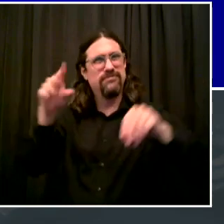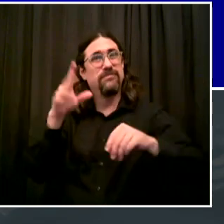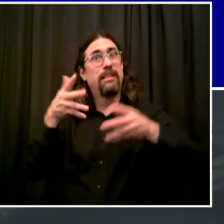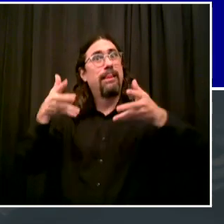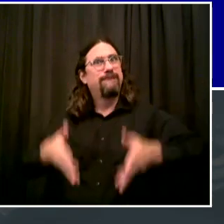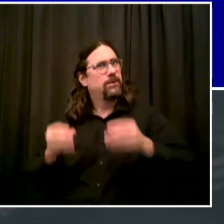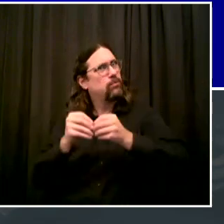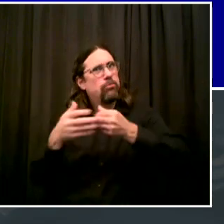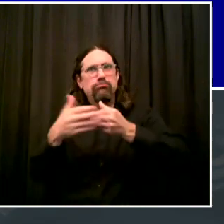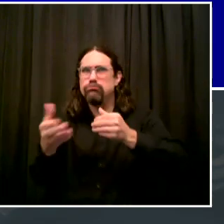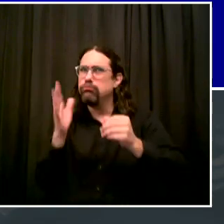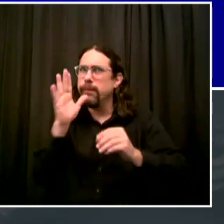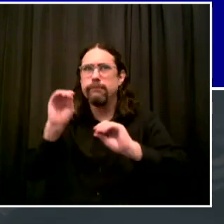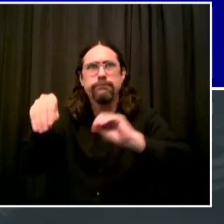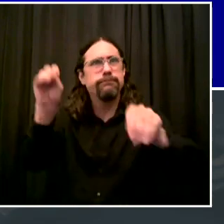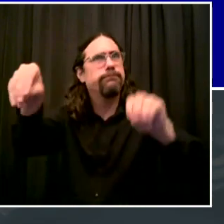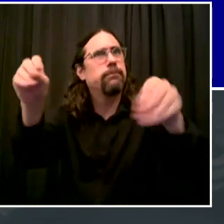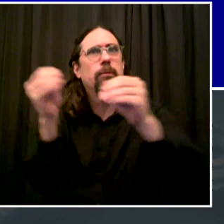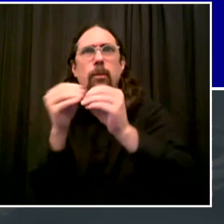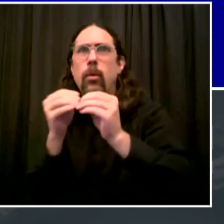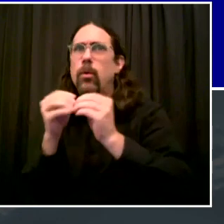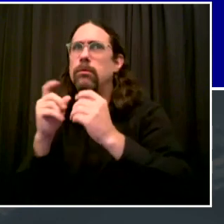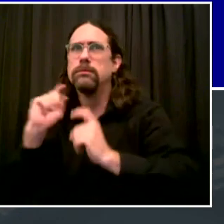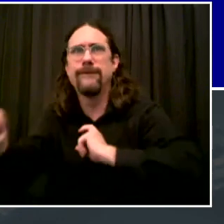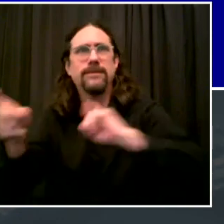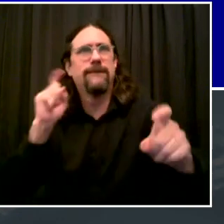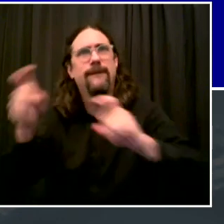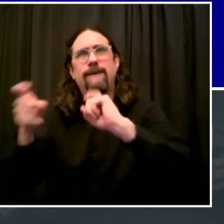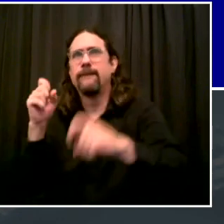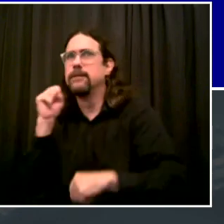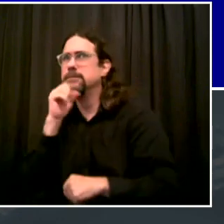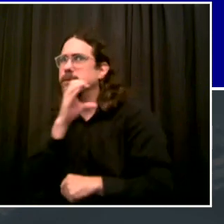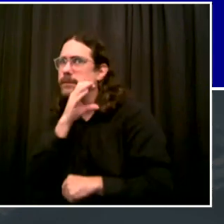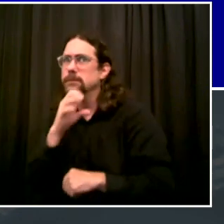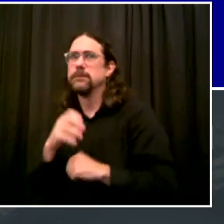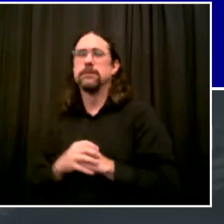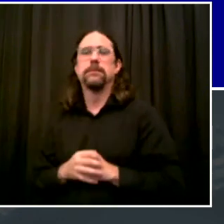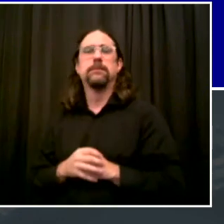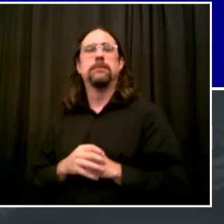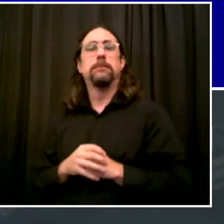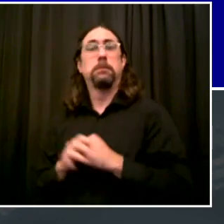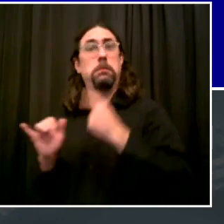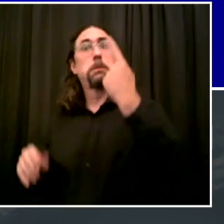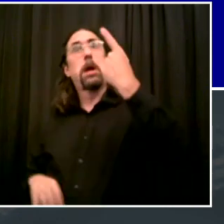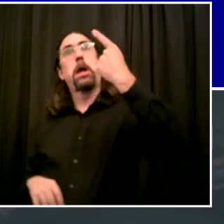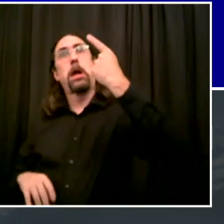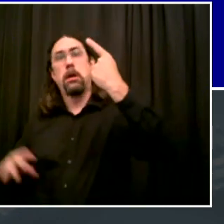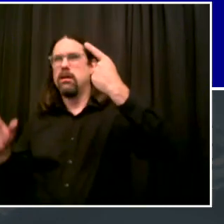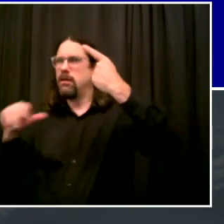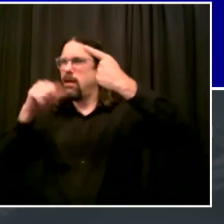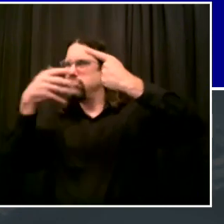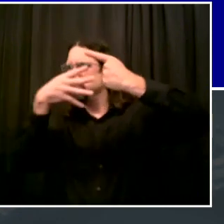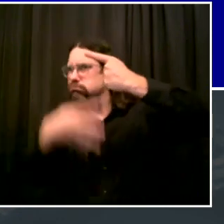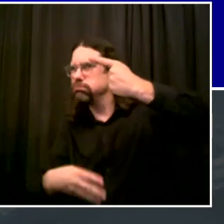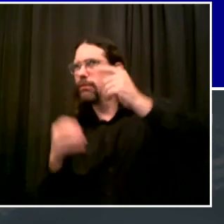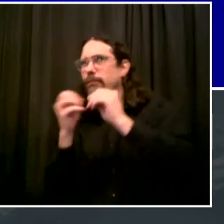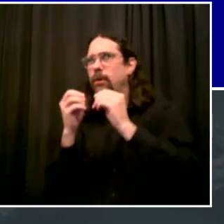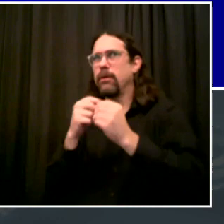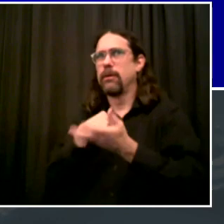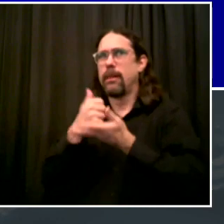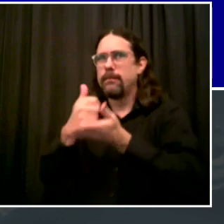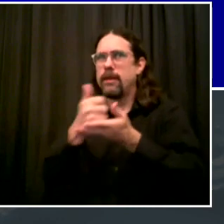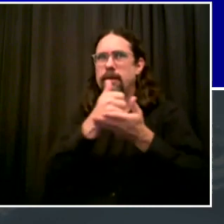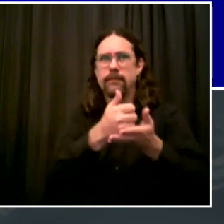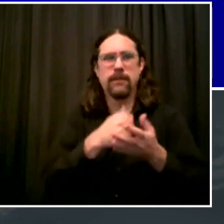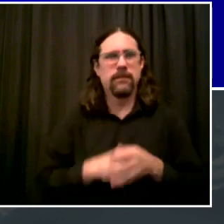have to do everything we can to keep people cool this summer. And a lot of city agencies are working hard at this. Emergency management, parks, environmental